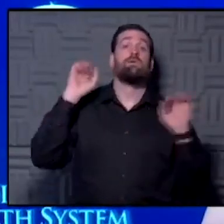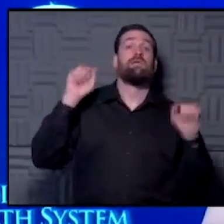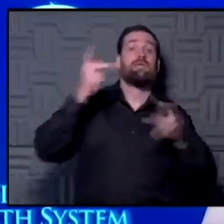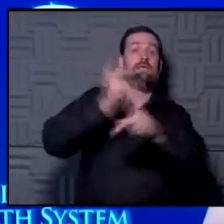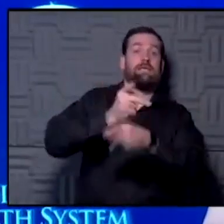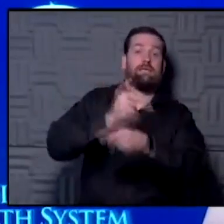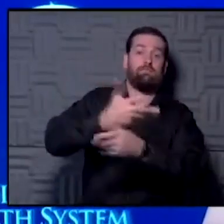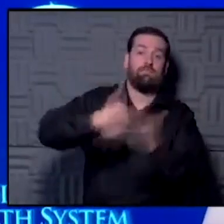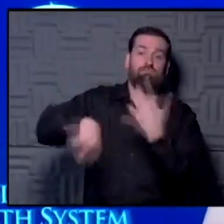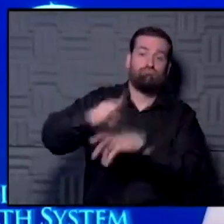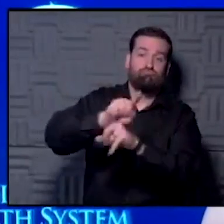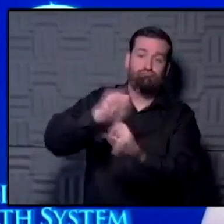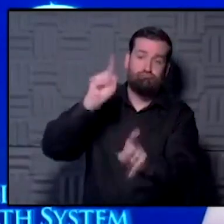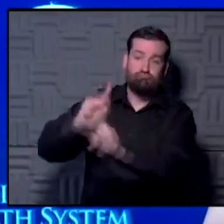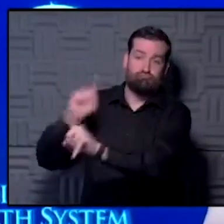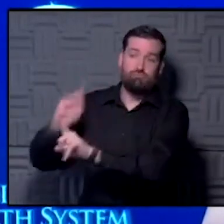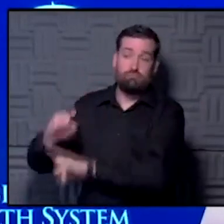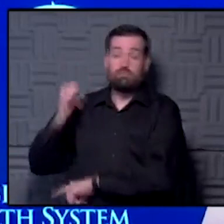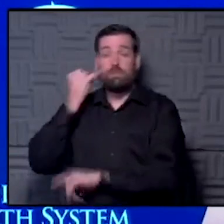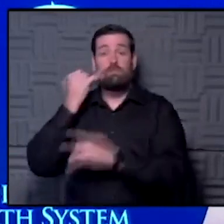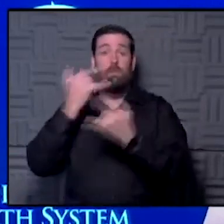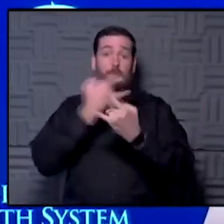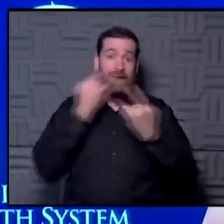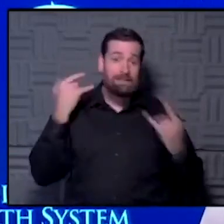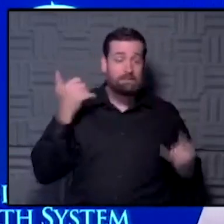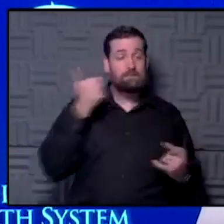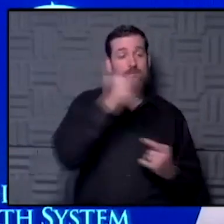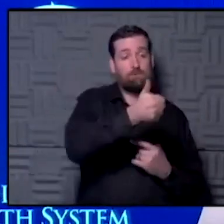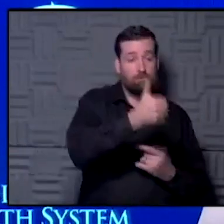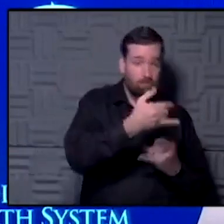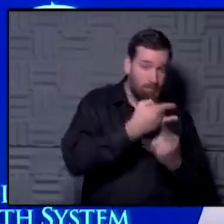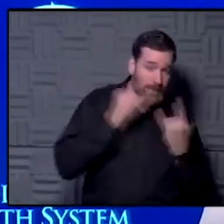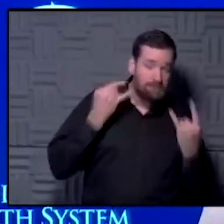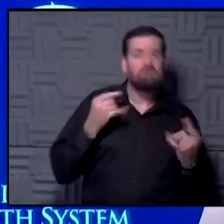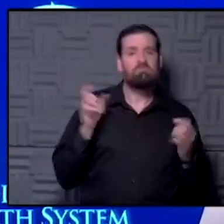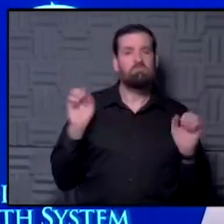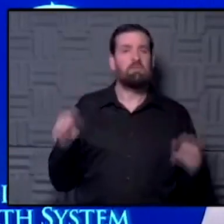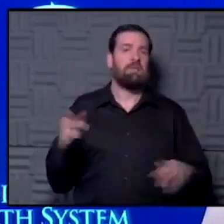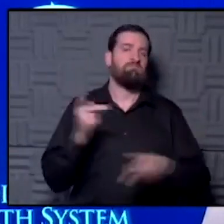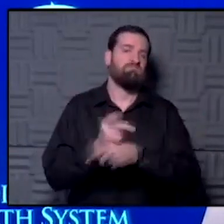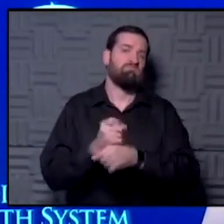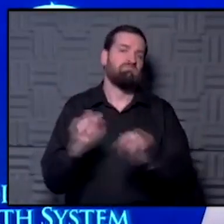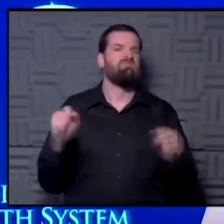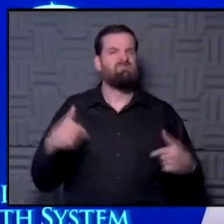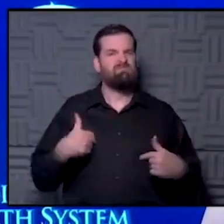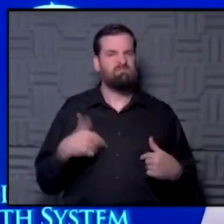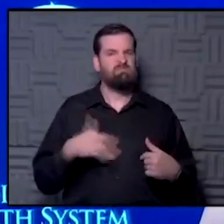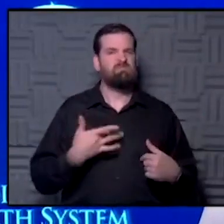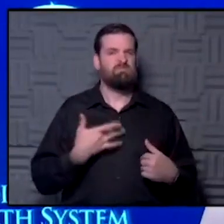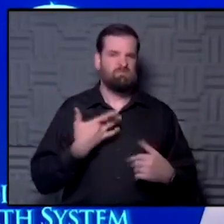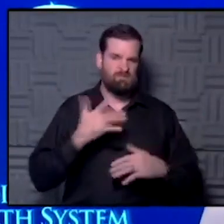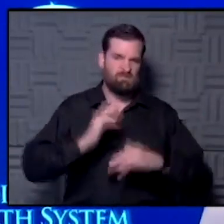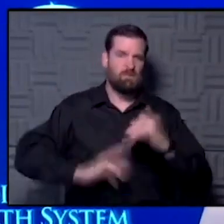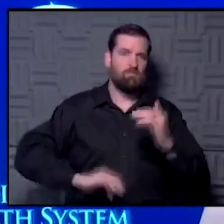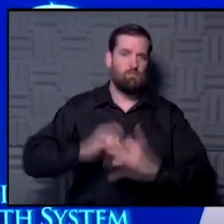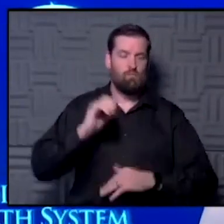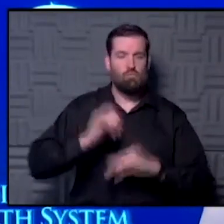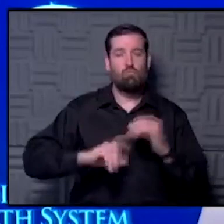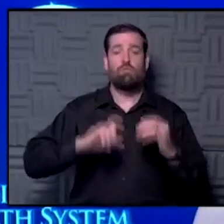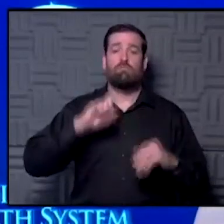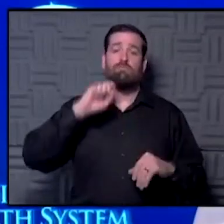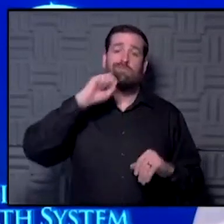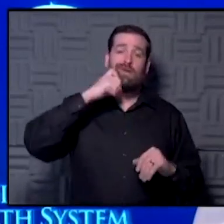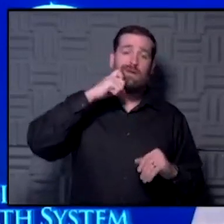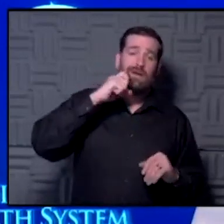social distancing, and if people around you are wearing a mask and you're wearing a mask, I think you can stay pretty safe, and I would feel comfortable with going to a pumpkin patch or to an apple